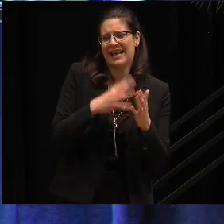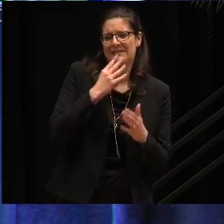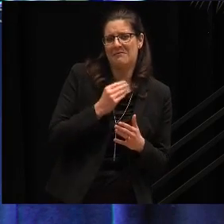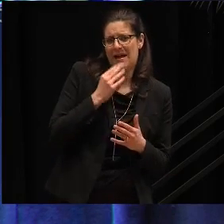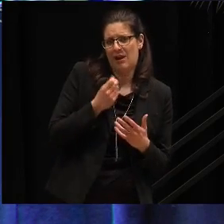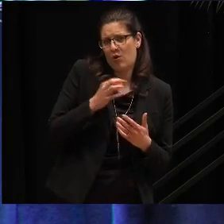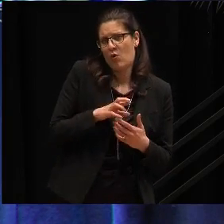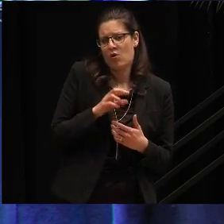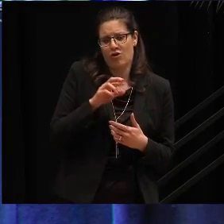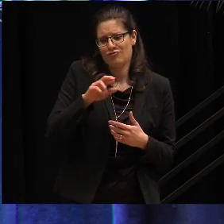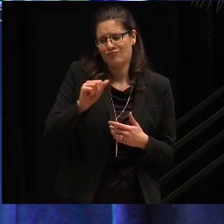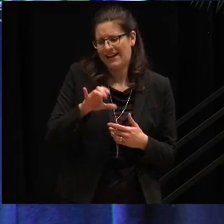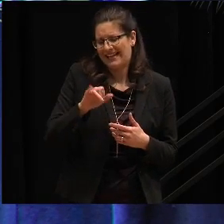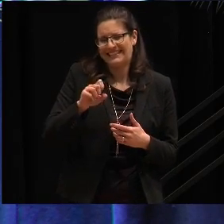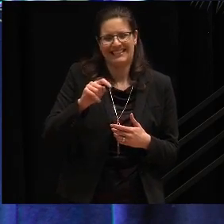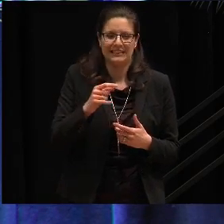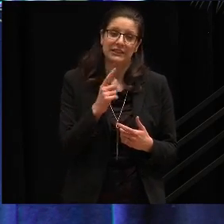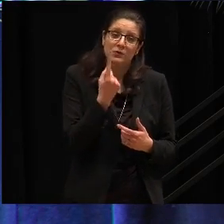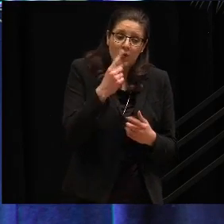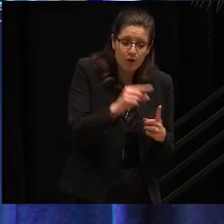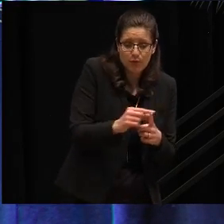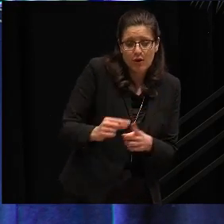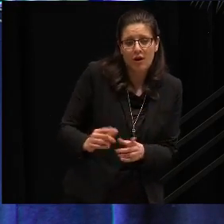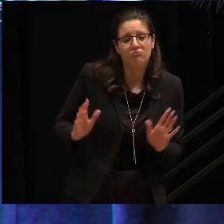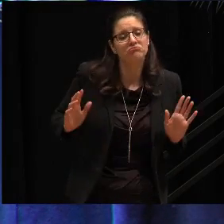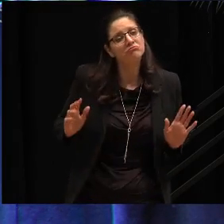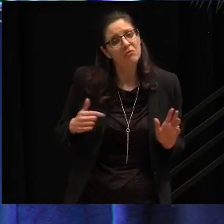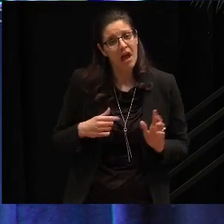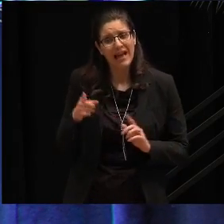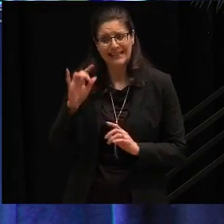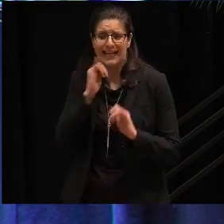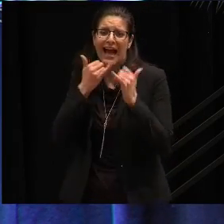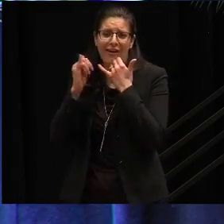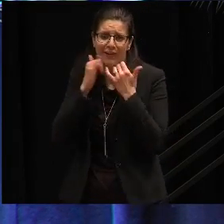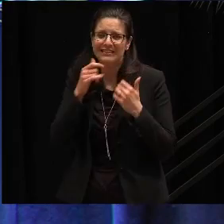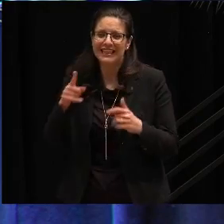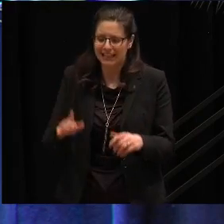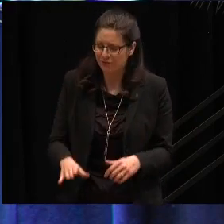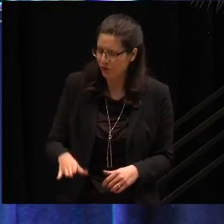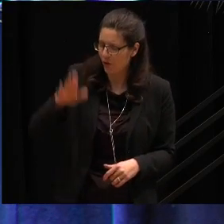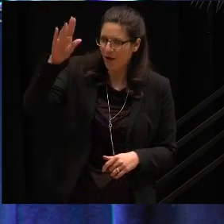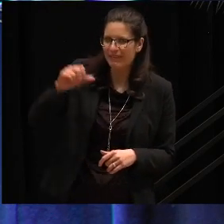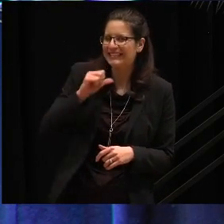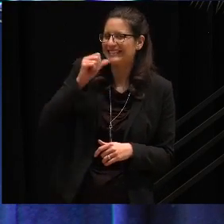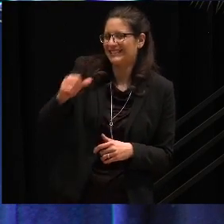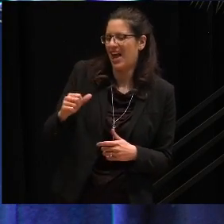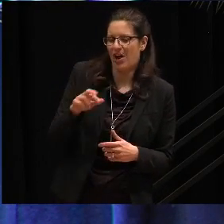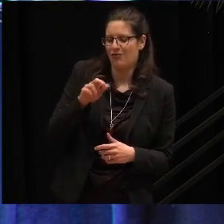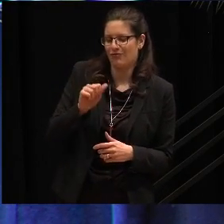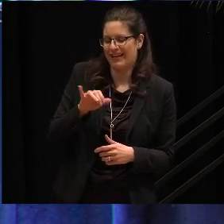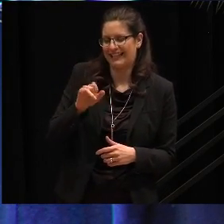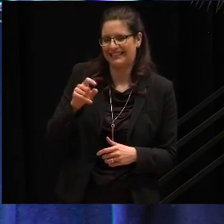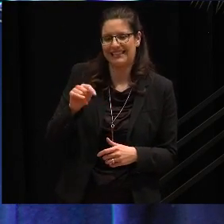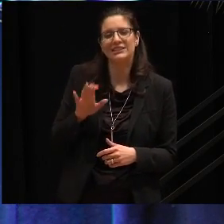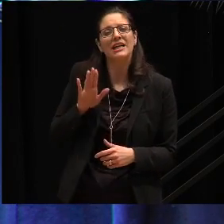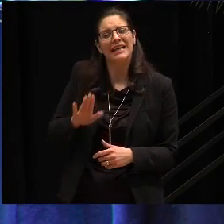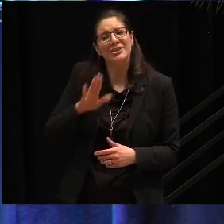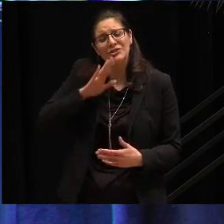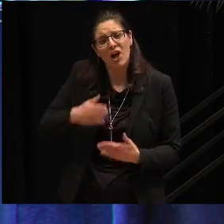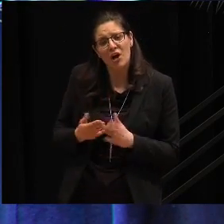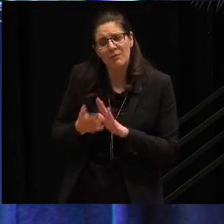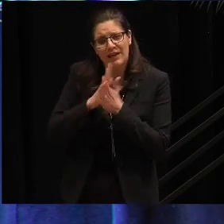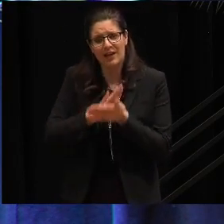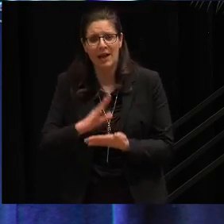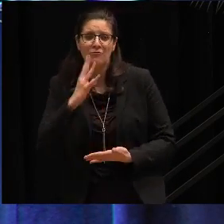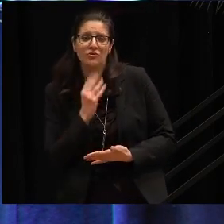words. So I think he made errors. He has not lived his life as a racist. His daughter converted to Judaism.